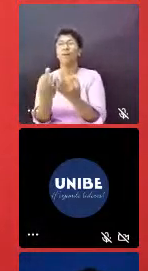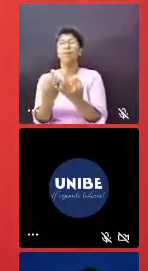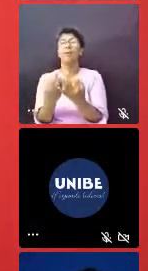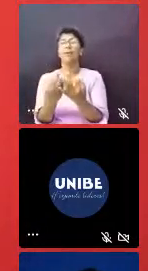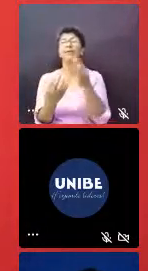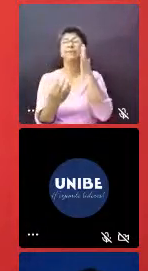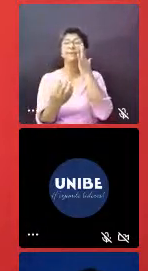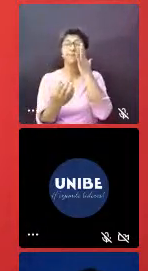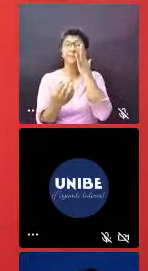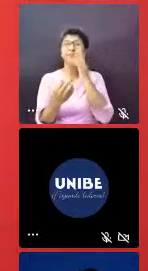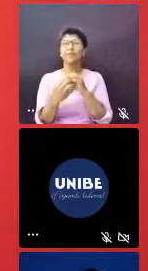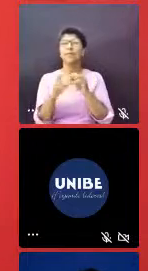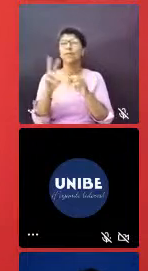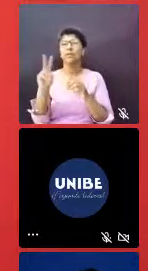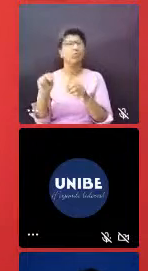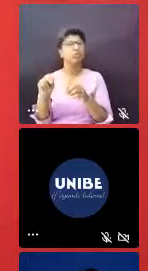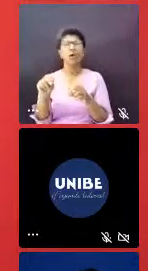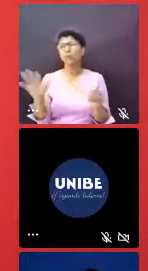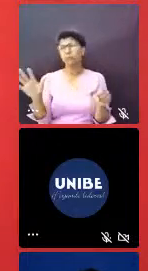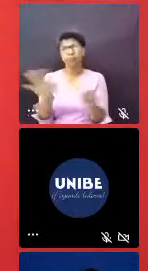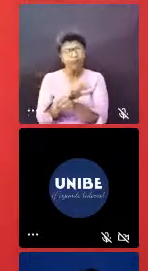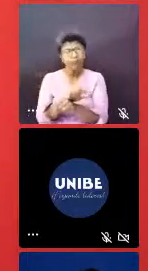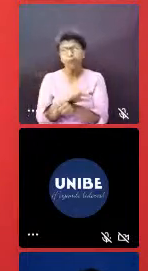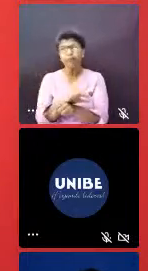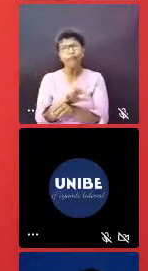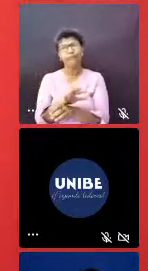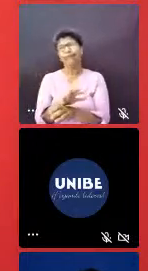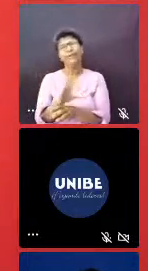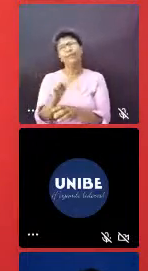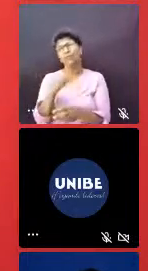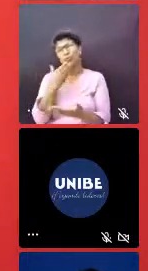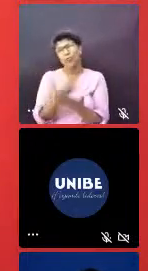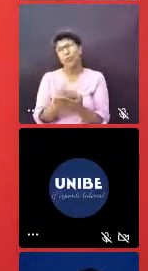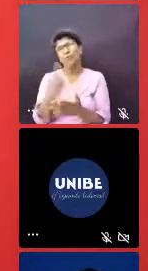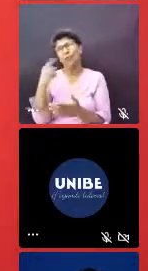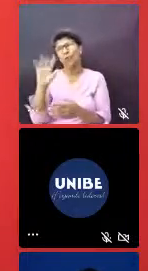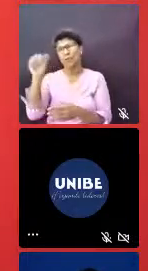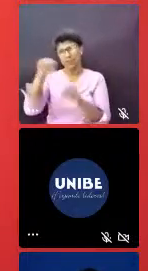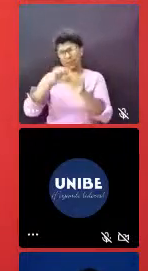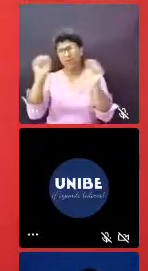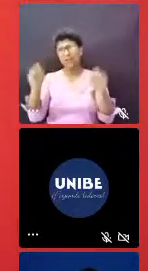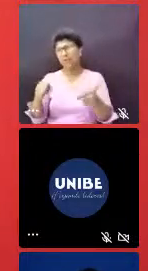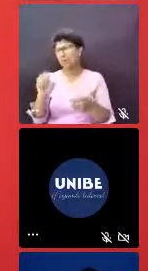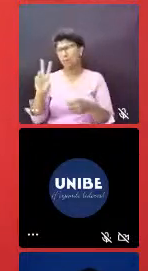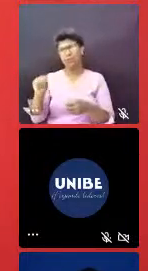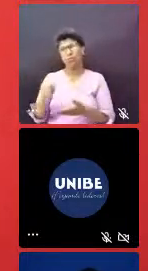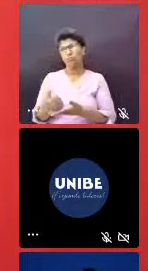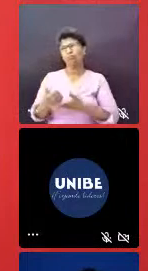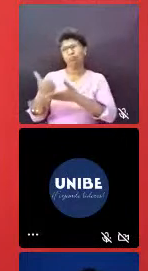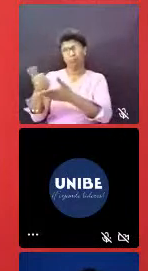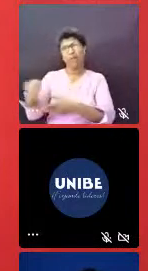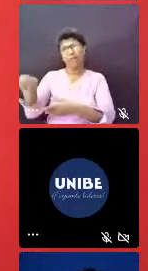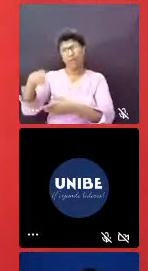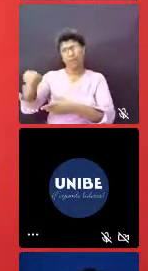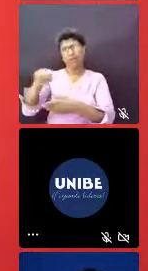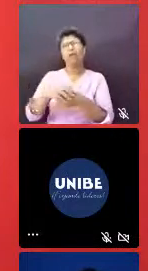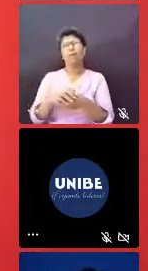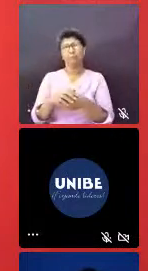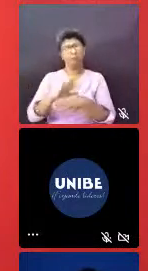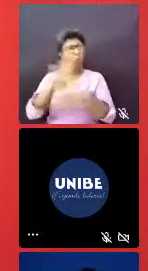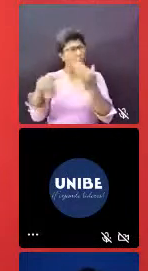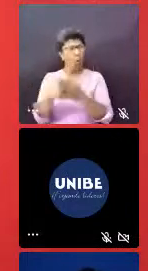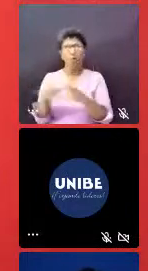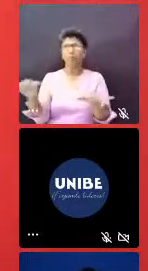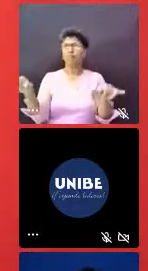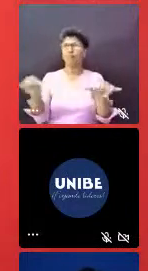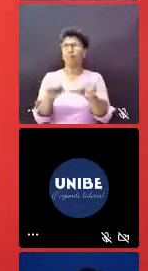is not fully fair that the system does not help everybody the